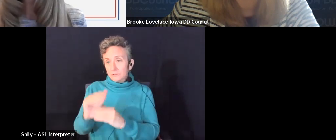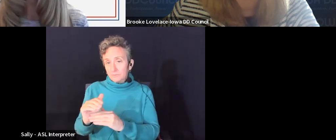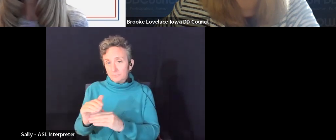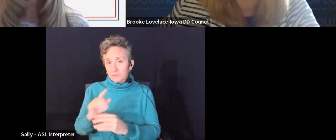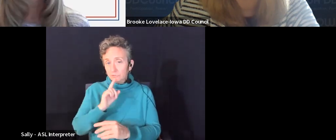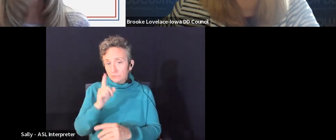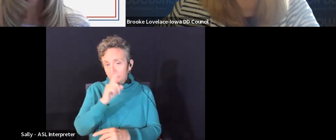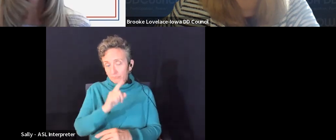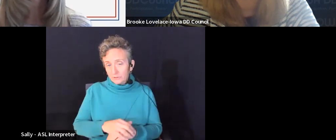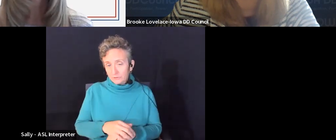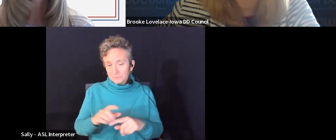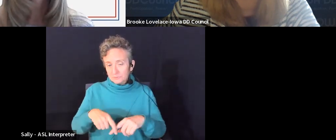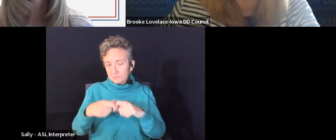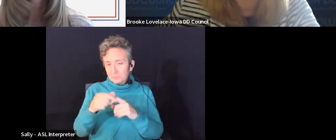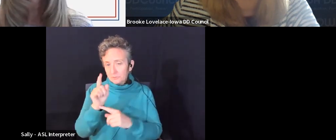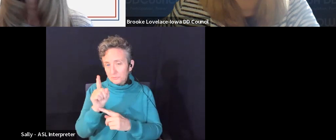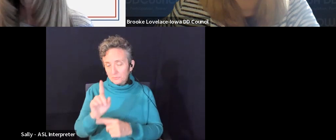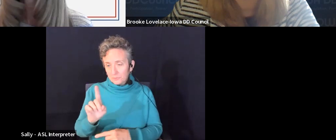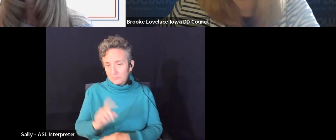We'll just pause here for a moment.